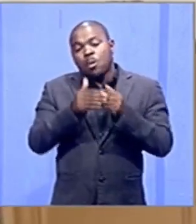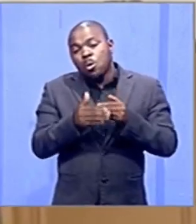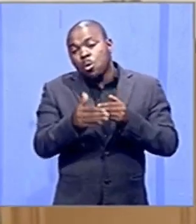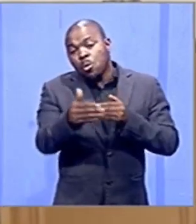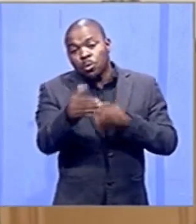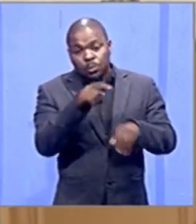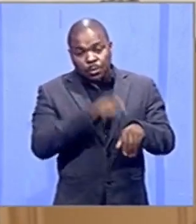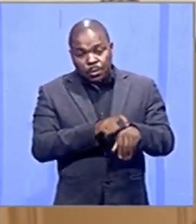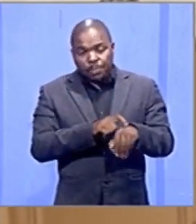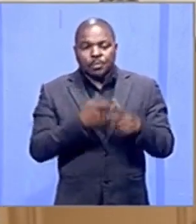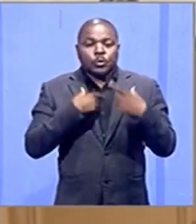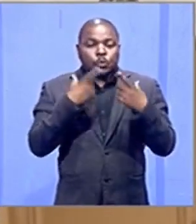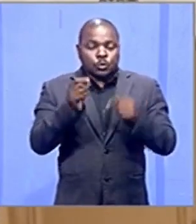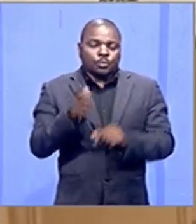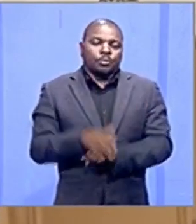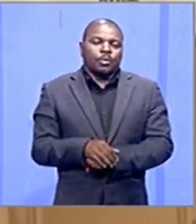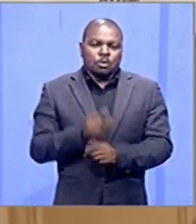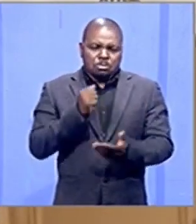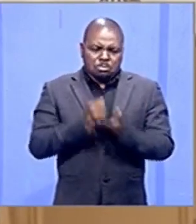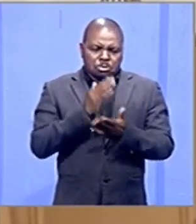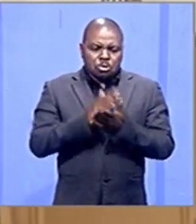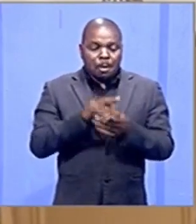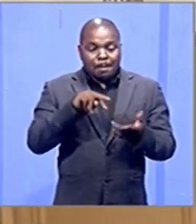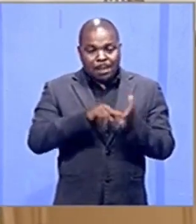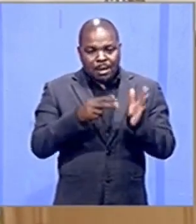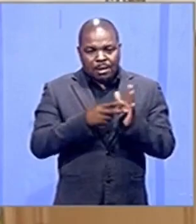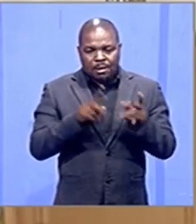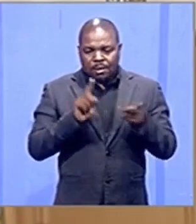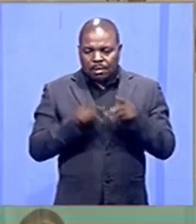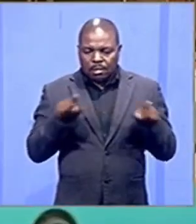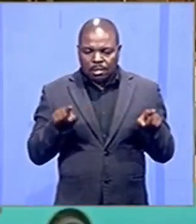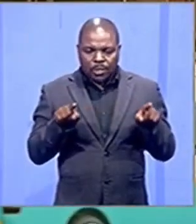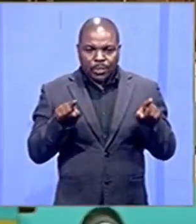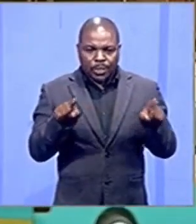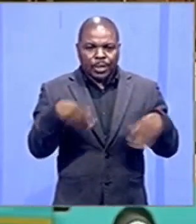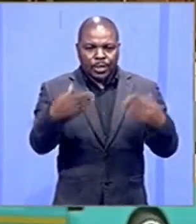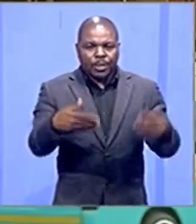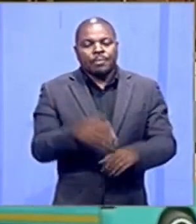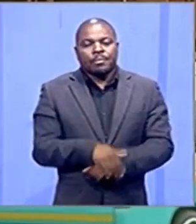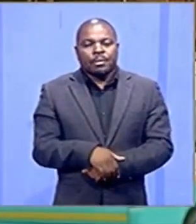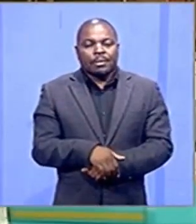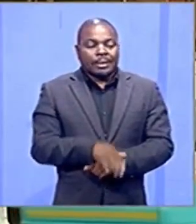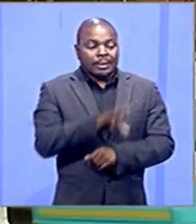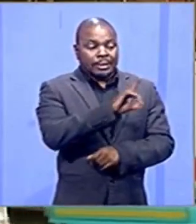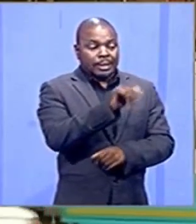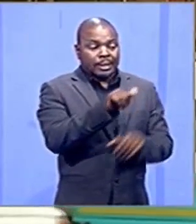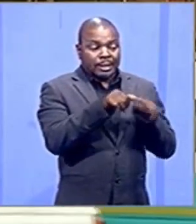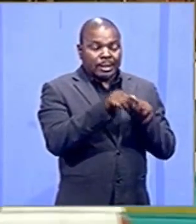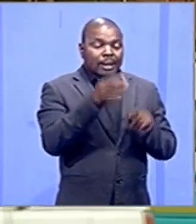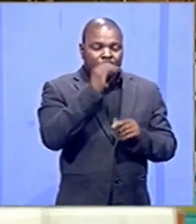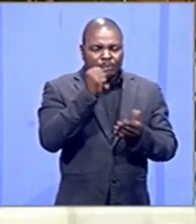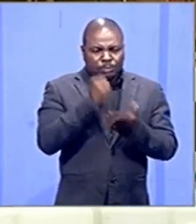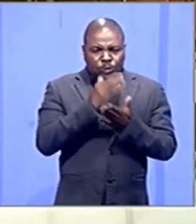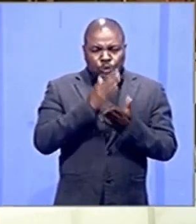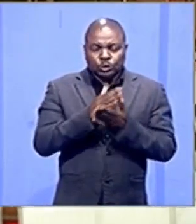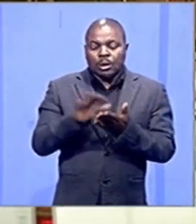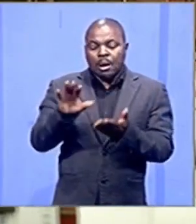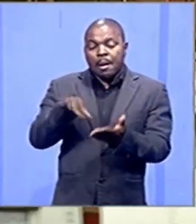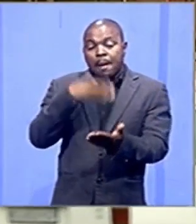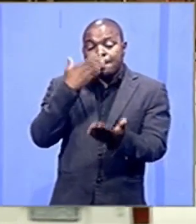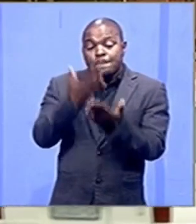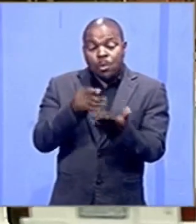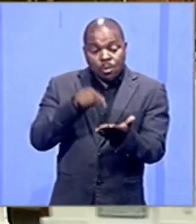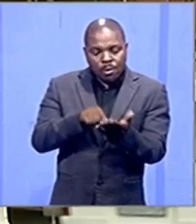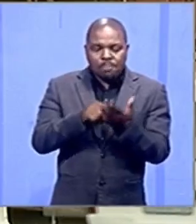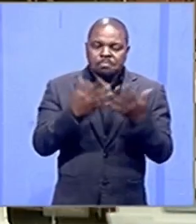will definitely make sure that we do that plan parallel with this one. DA ya re e tlile go netefatsa gore dikatlanegiso